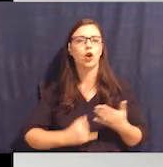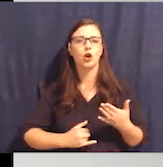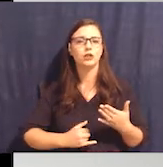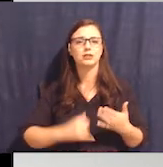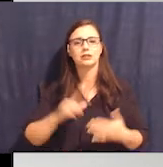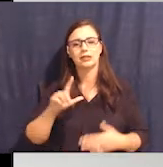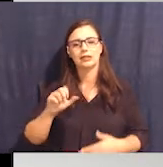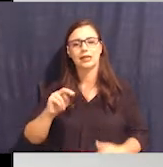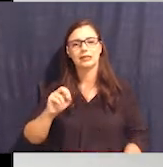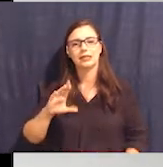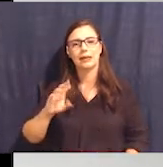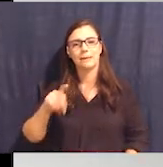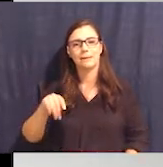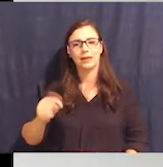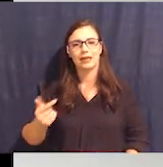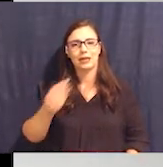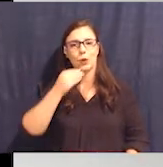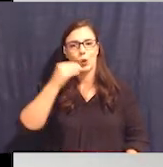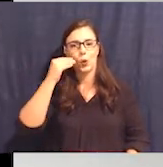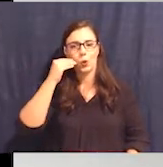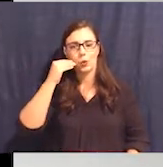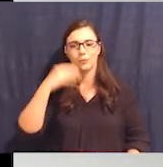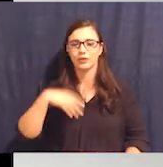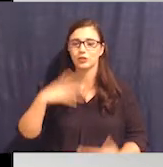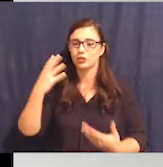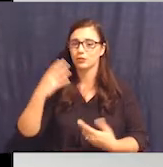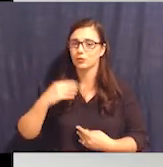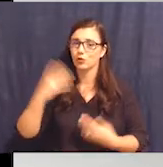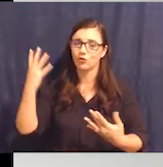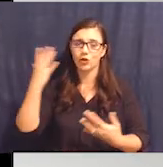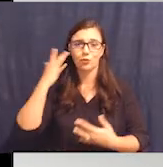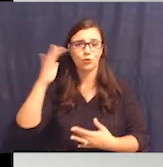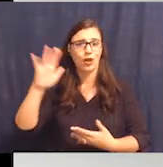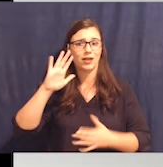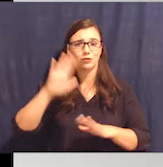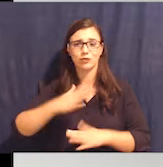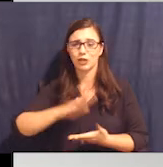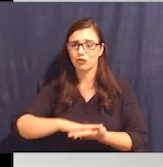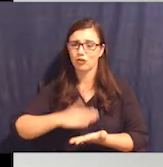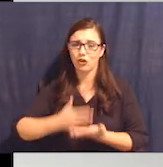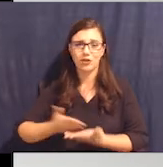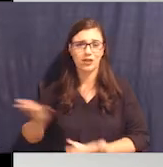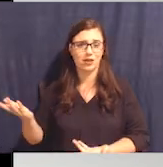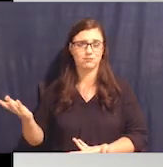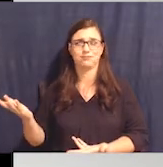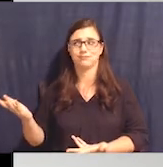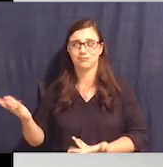My artwork is my landscaping at home. She's beautiful, she's bright, she's a great cook.